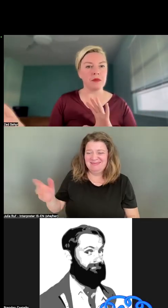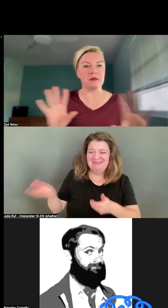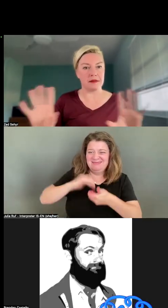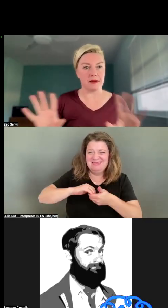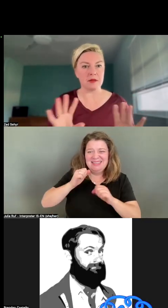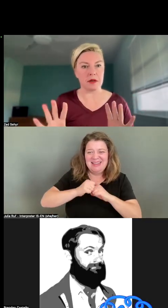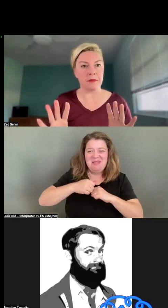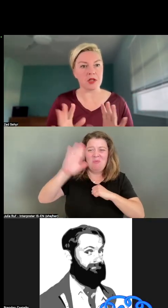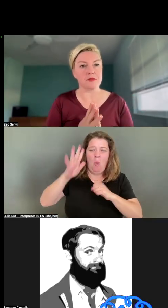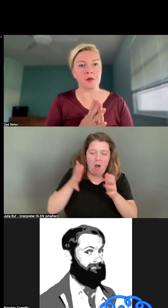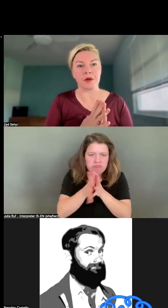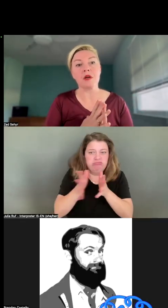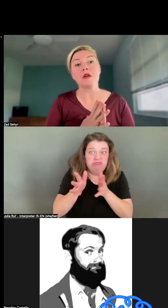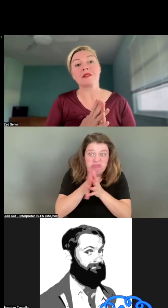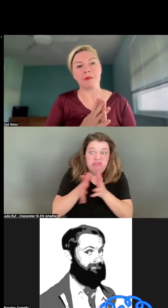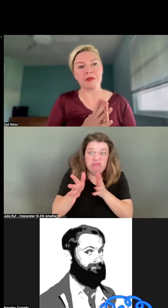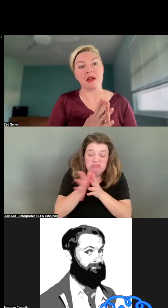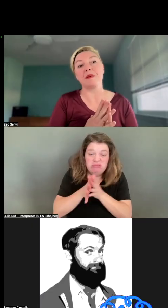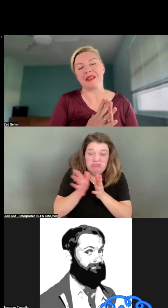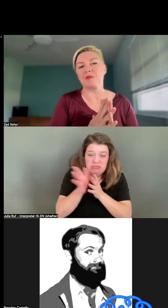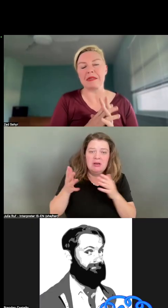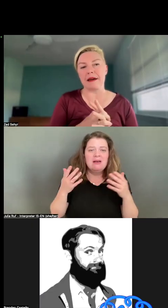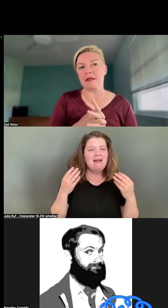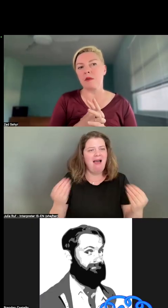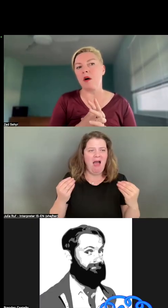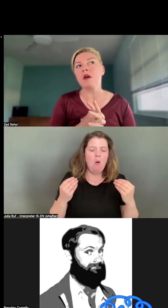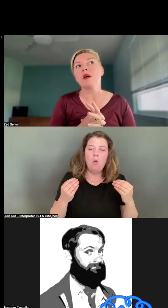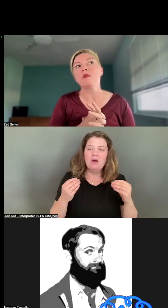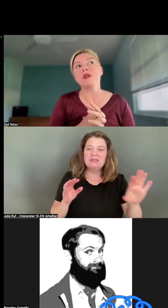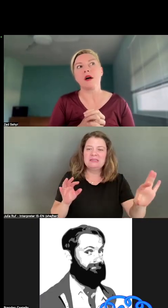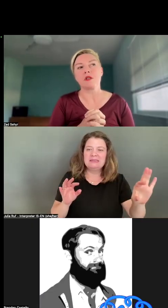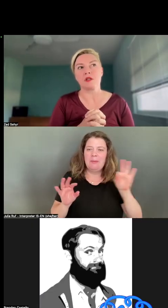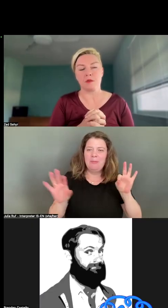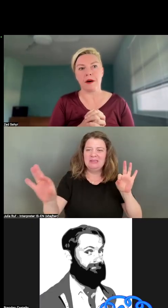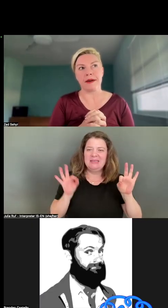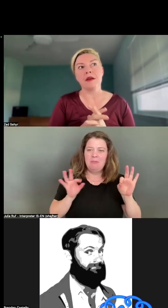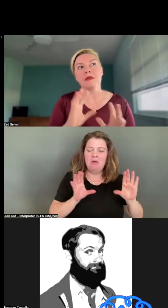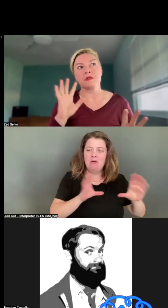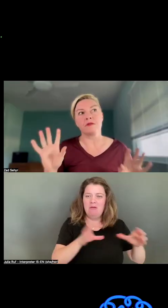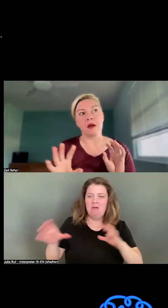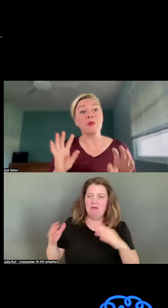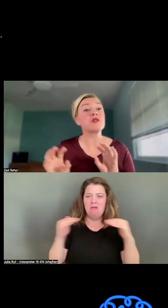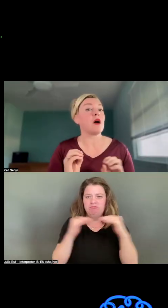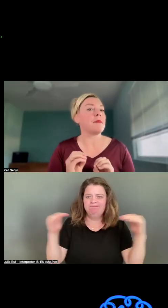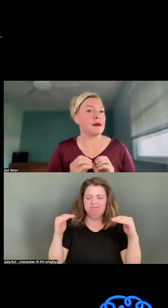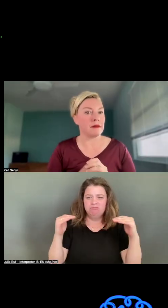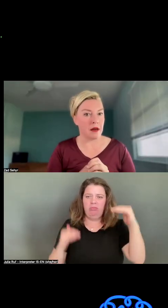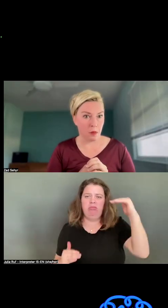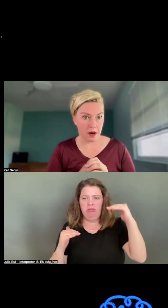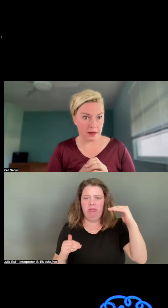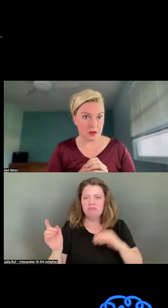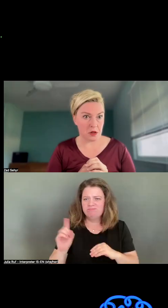how the data sets were matched for sample size. But that's precisely what we tried to do by sort of like